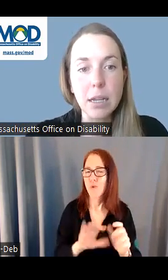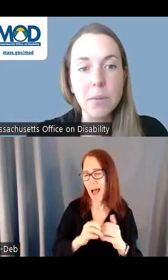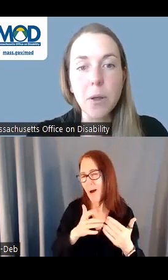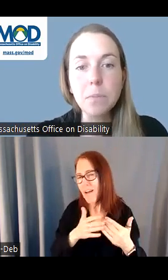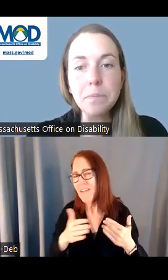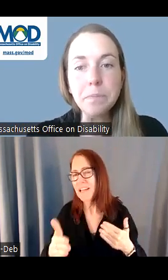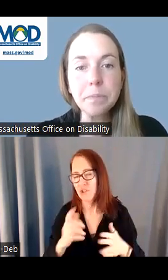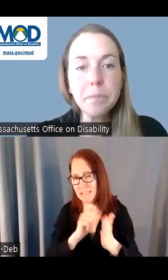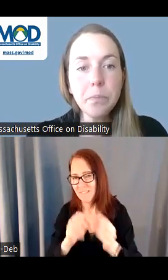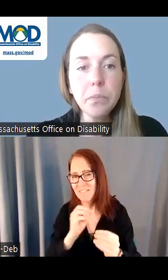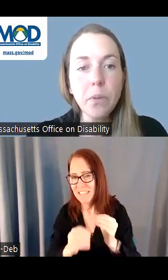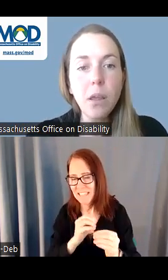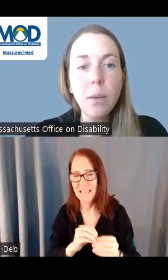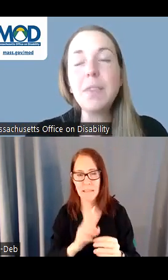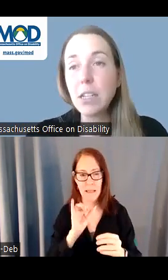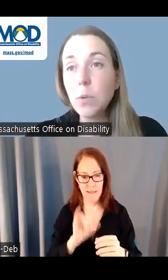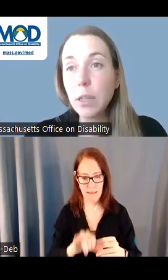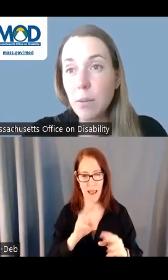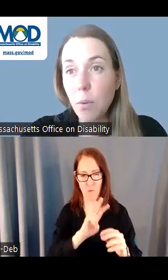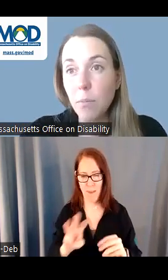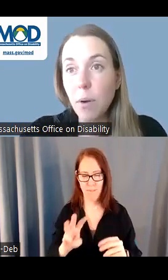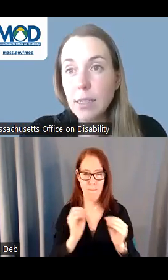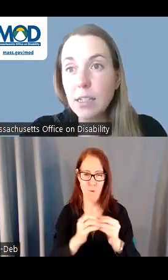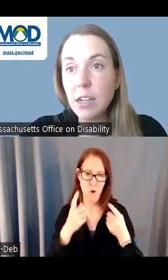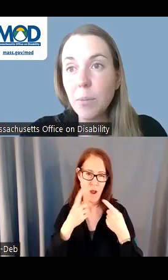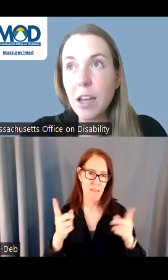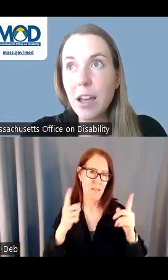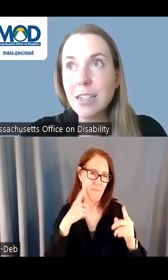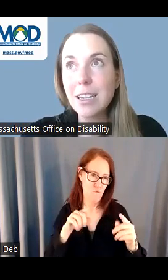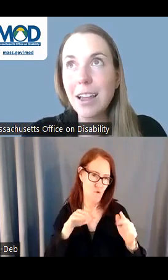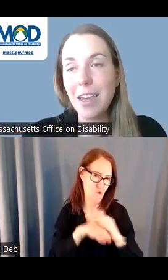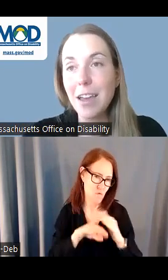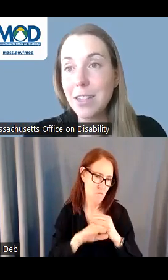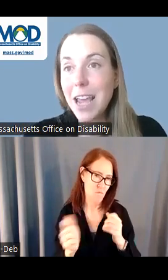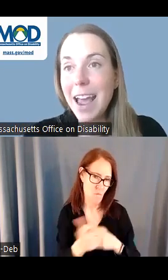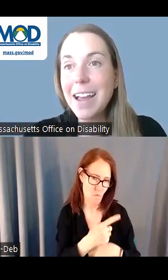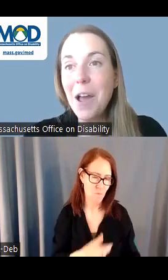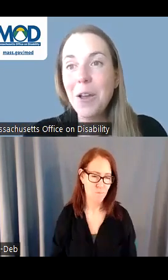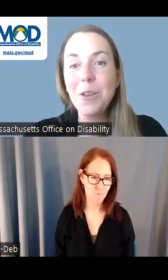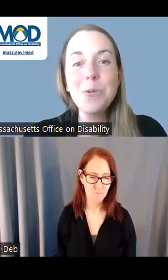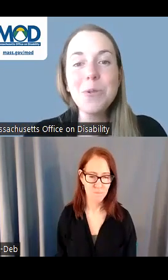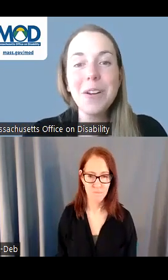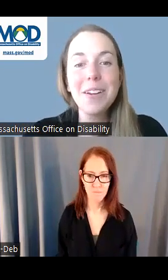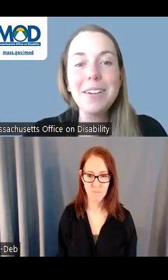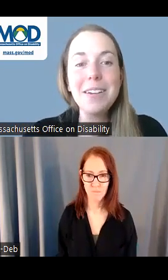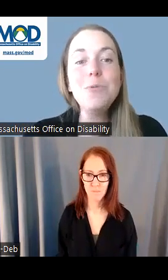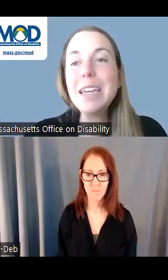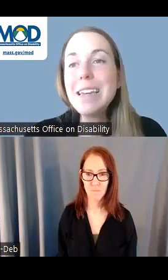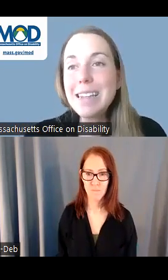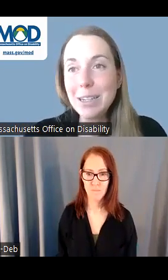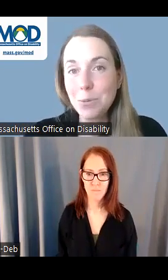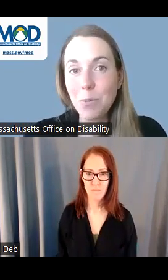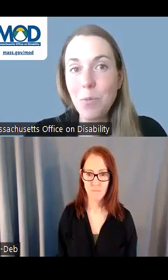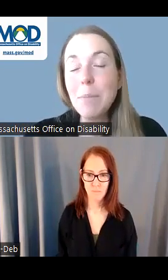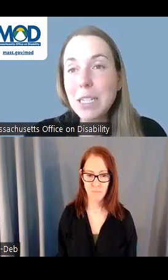website accessible. But that's a really important process here, because at the end of the day, you